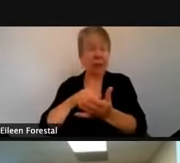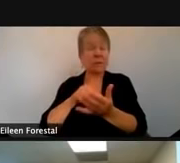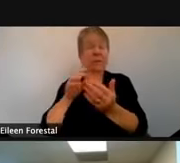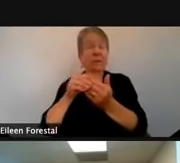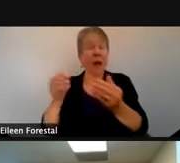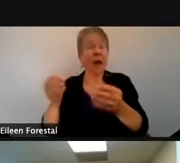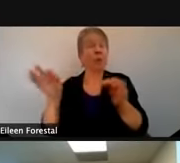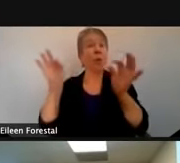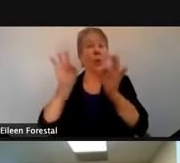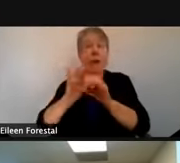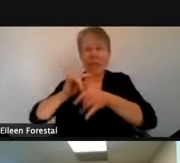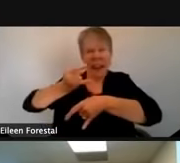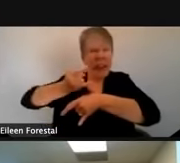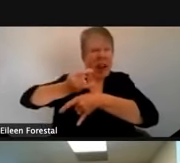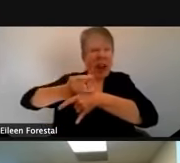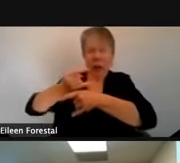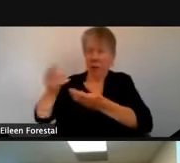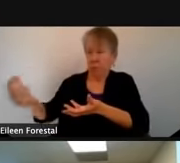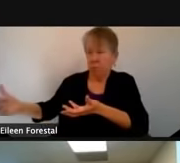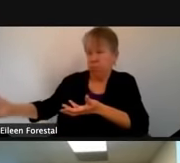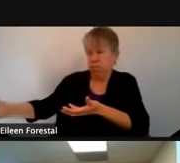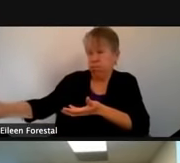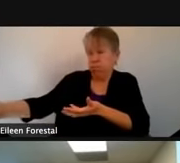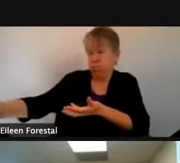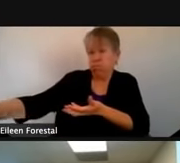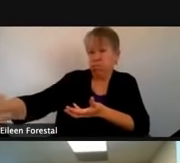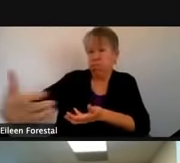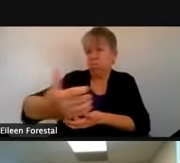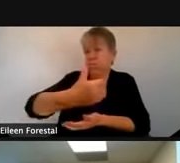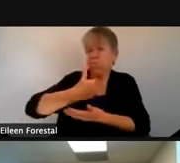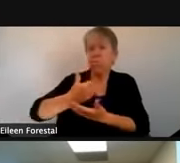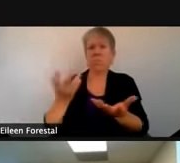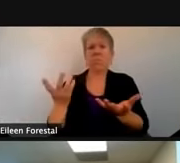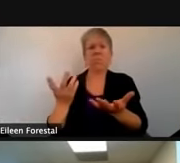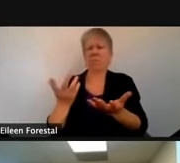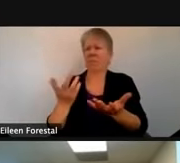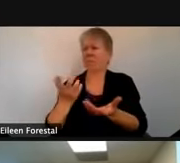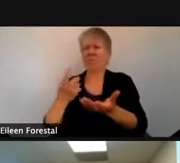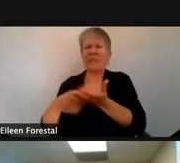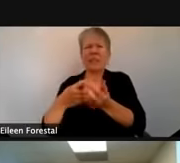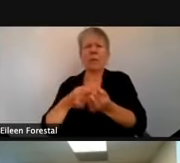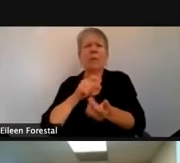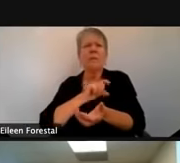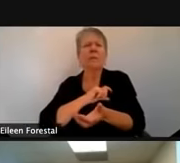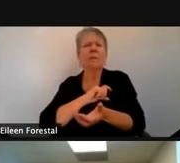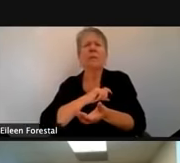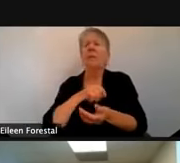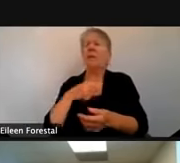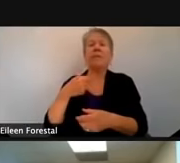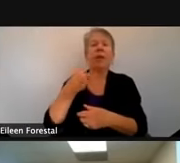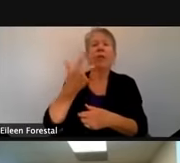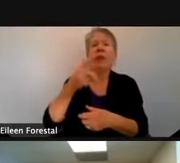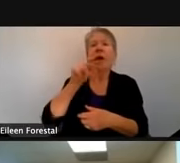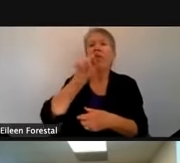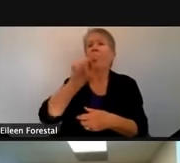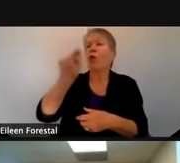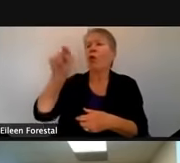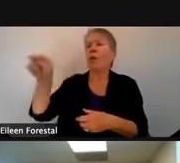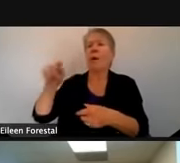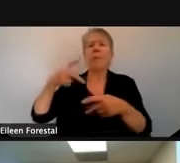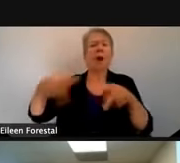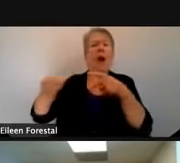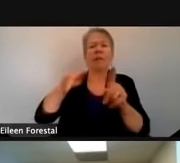Director Ambrose. They also had three other parties that were broken up, and Feedback when you talk to